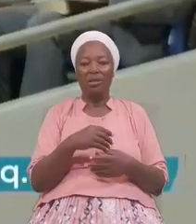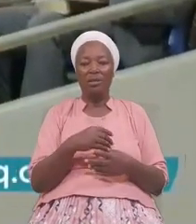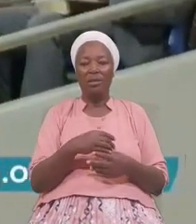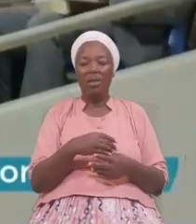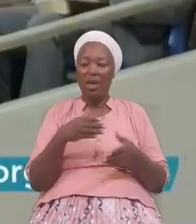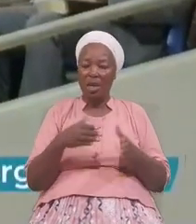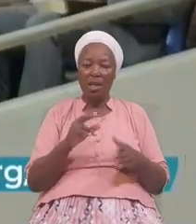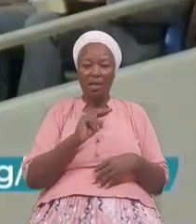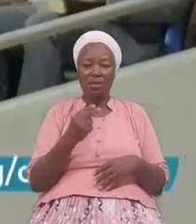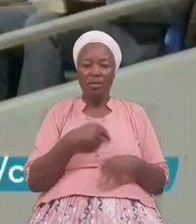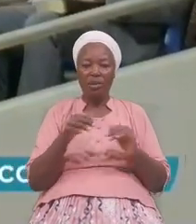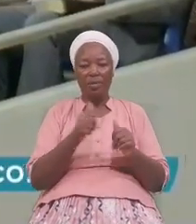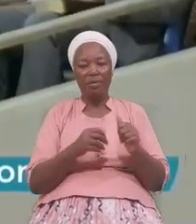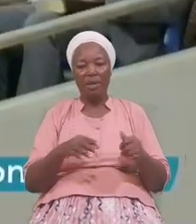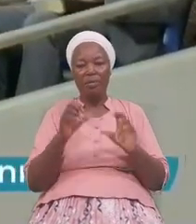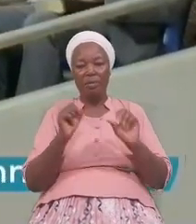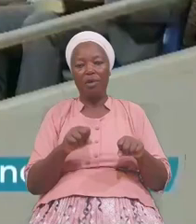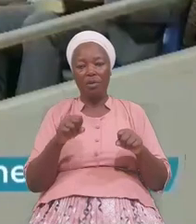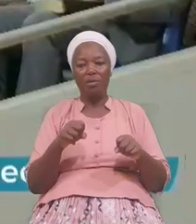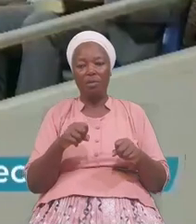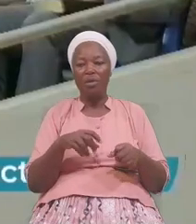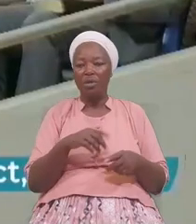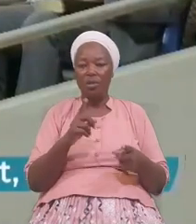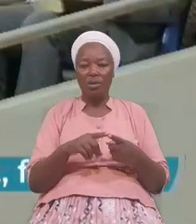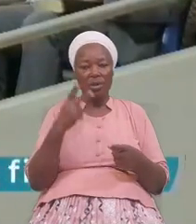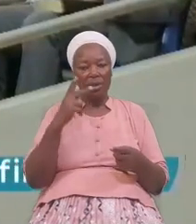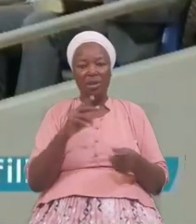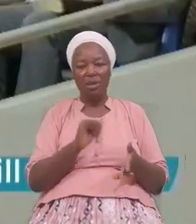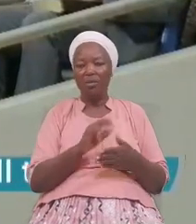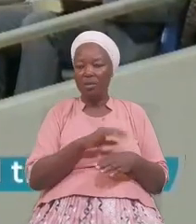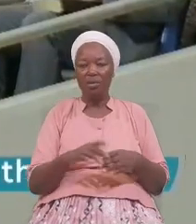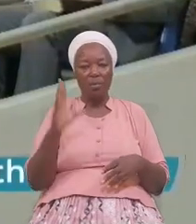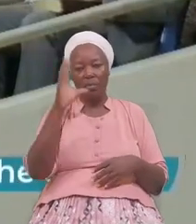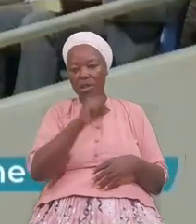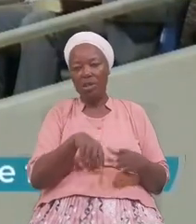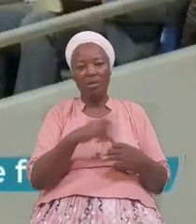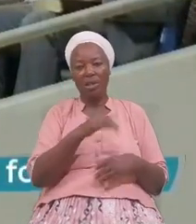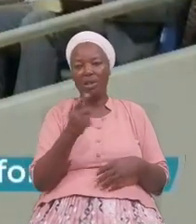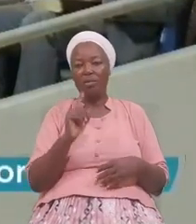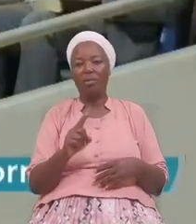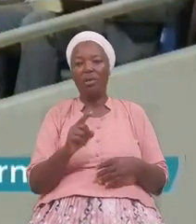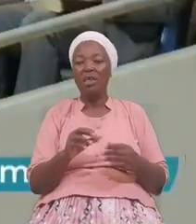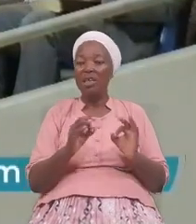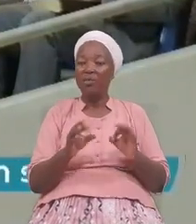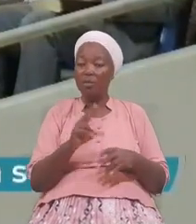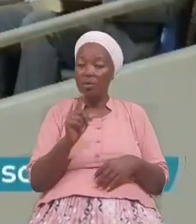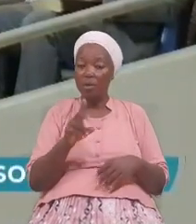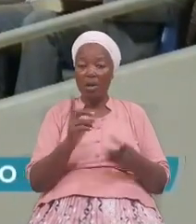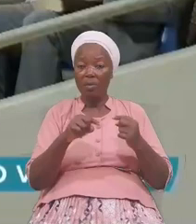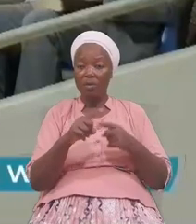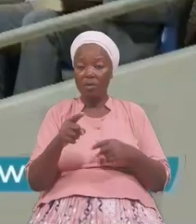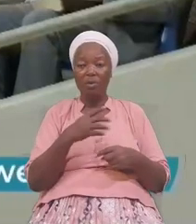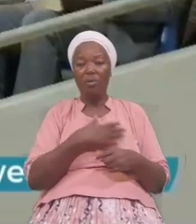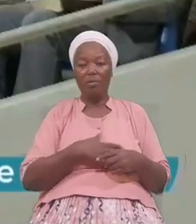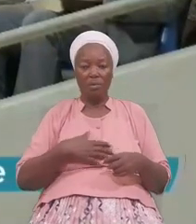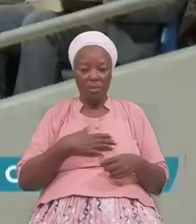do everything possible to ensure that we don't miss out anyone. If you are all by yourself, listening